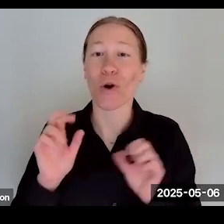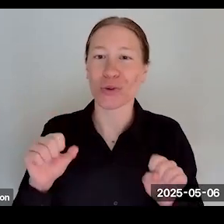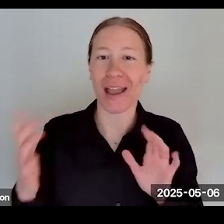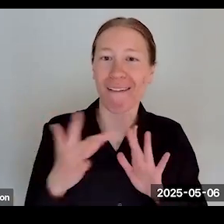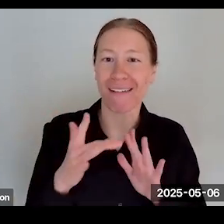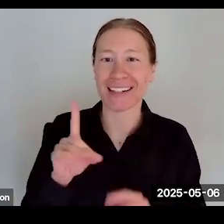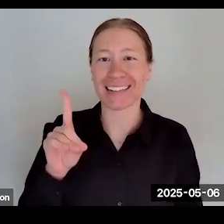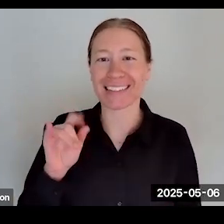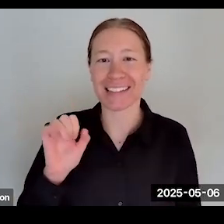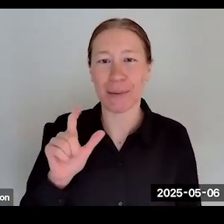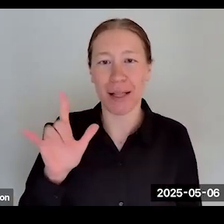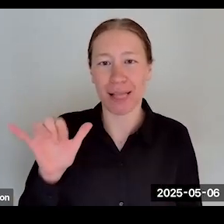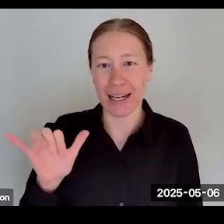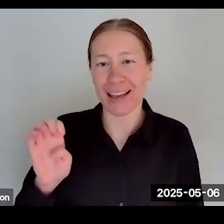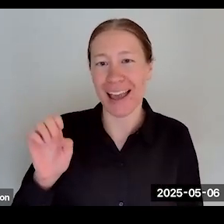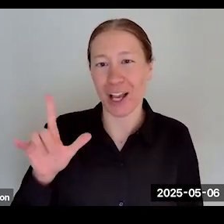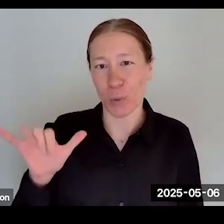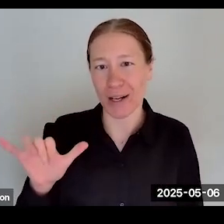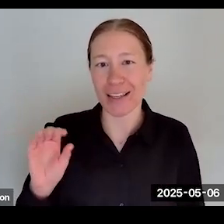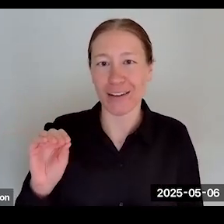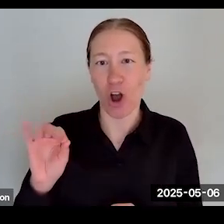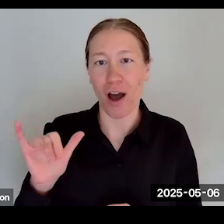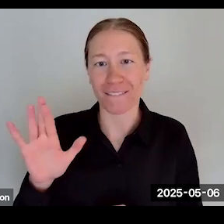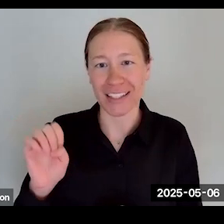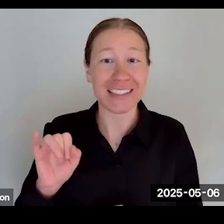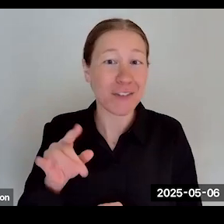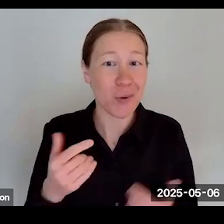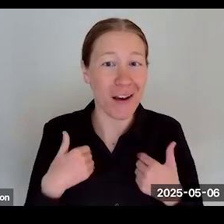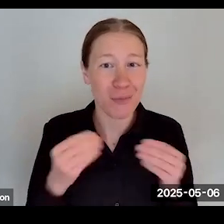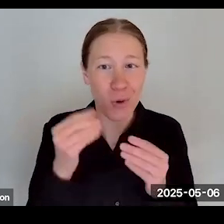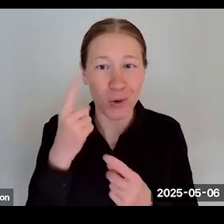Equity Office if you have more questions. We hope you found